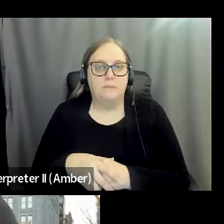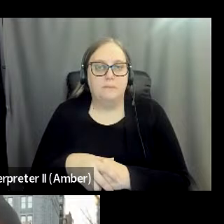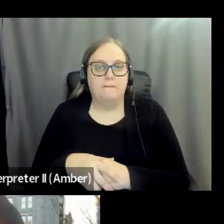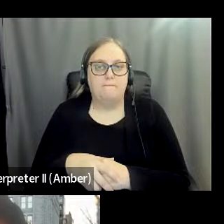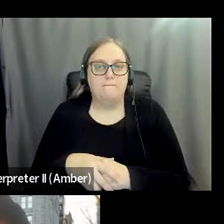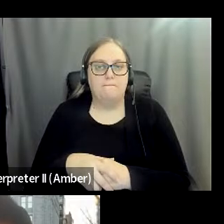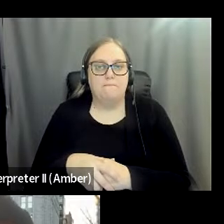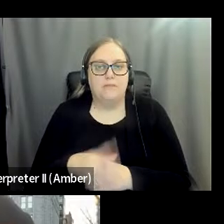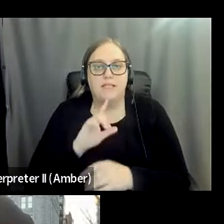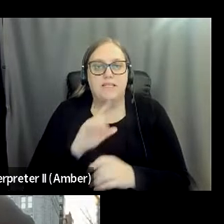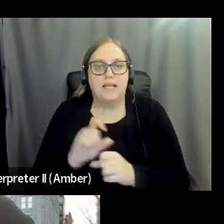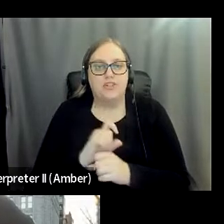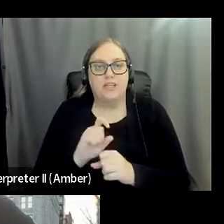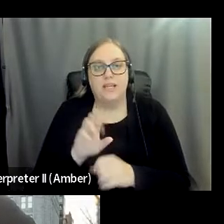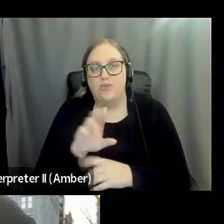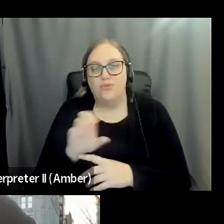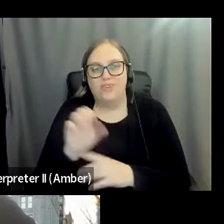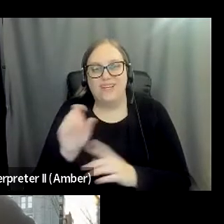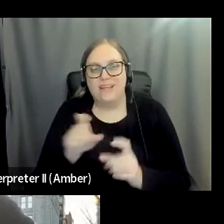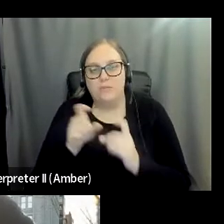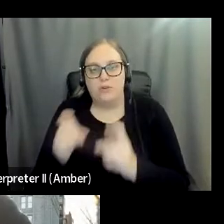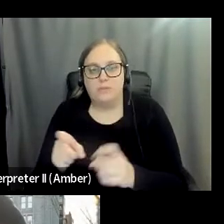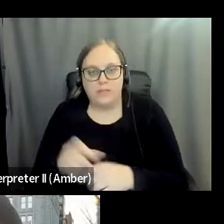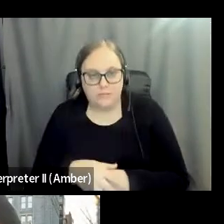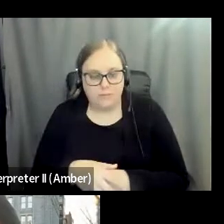And it's actually a reappointment.